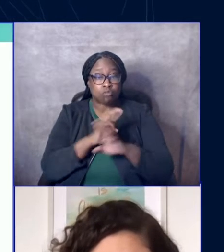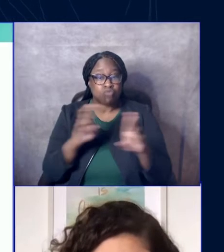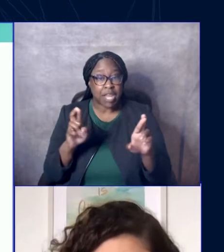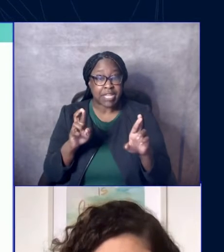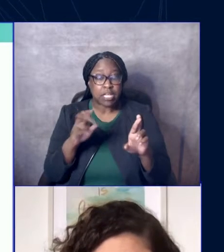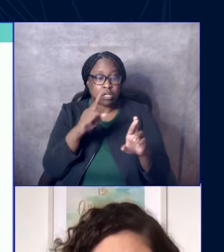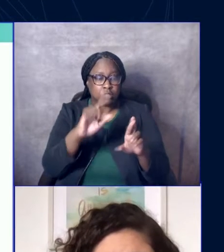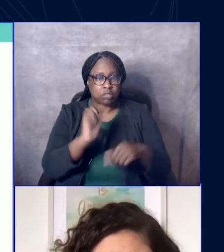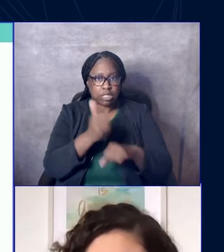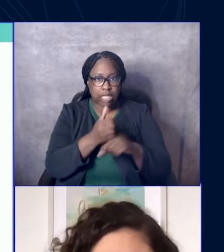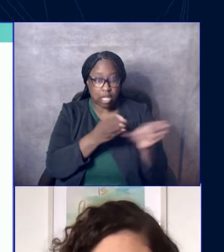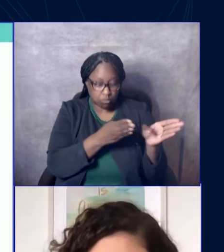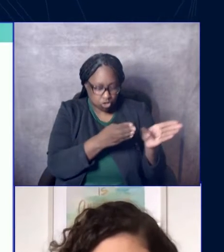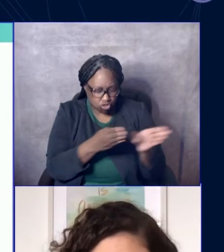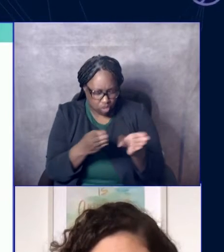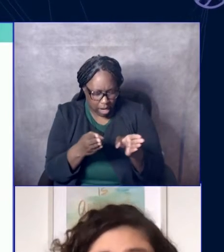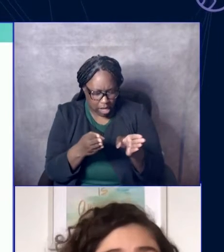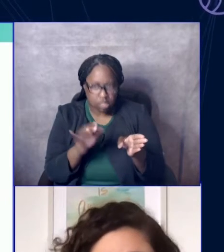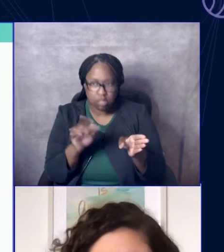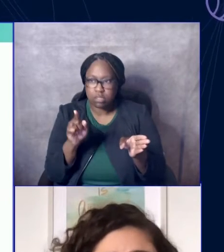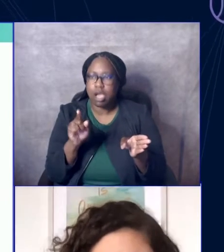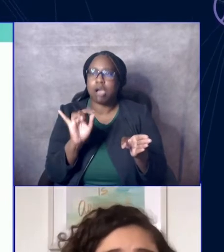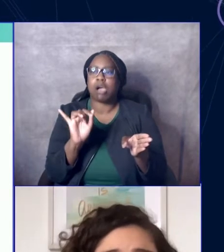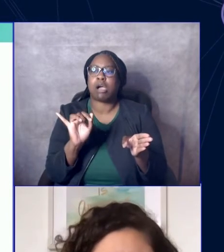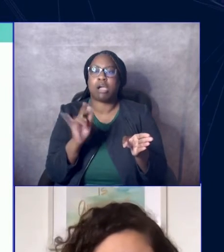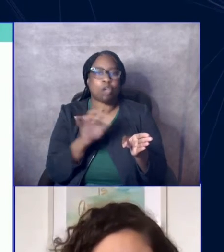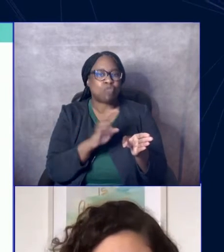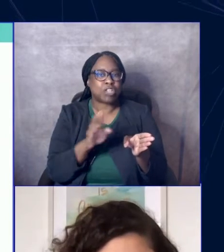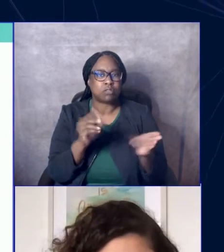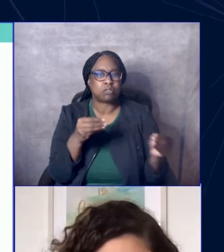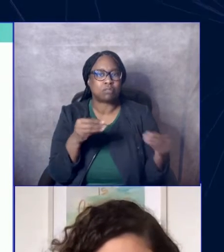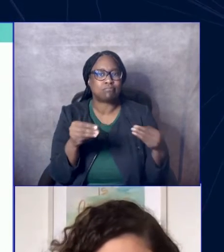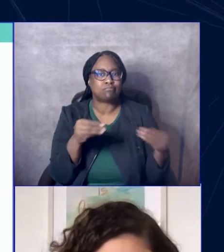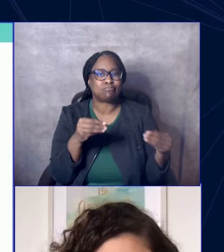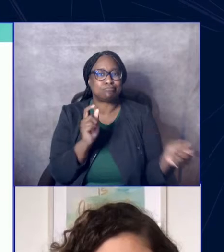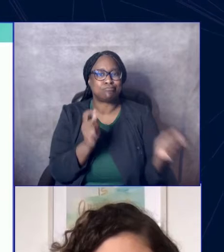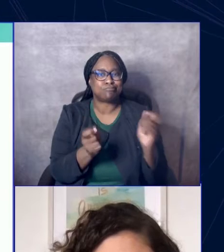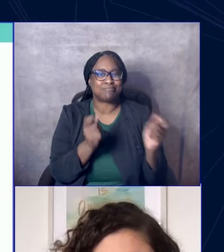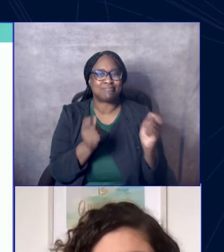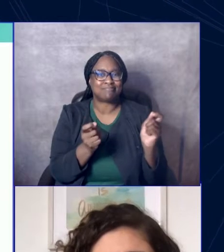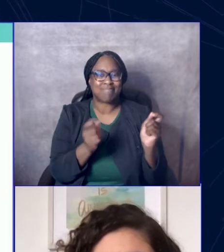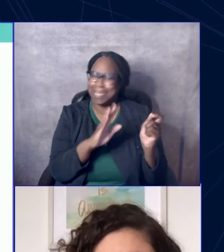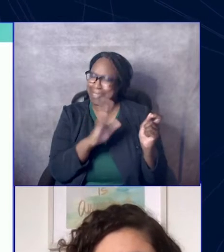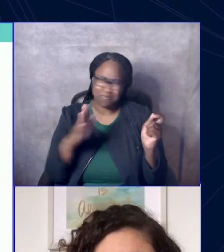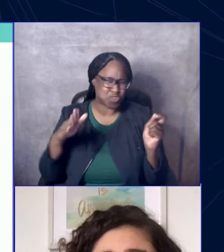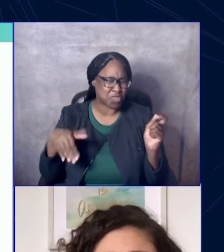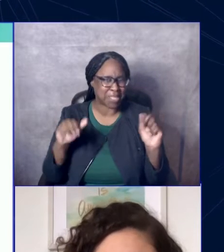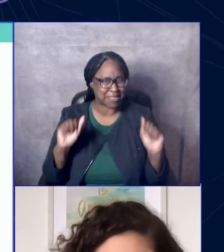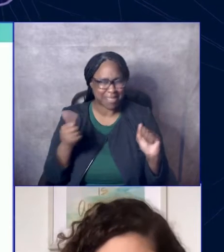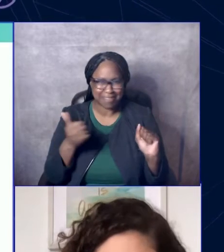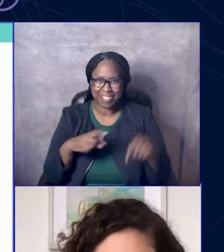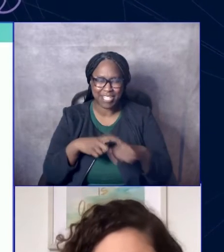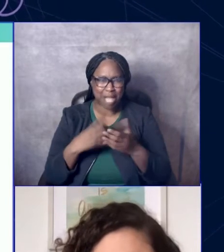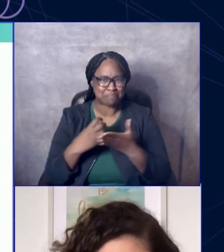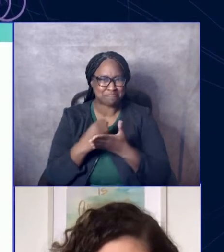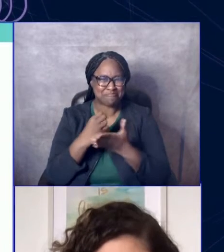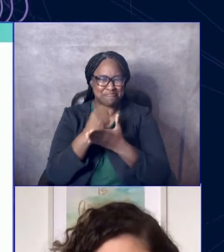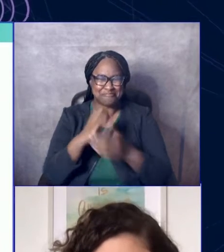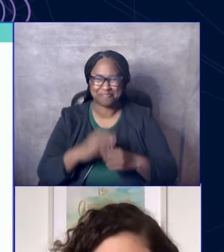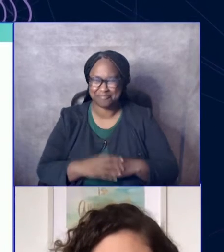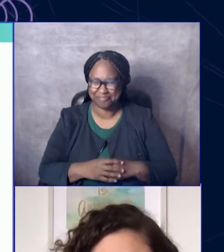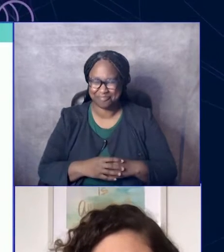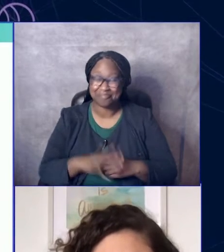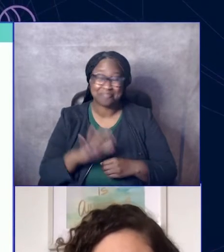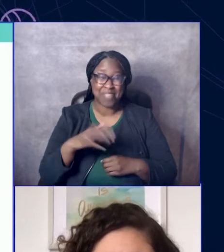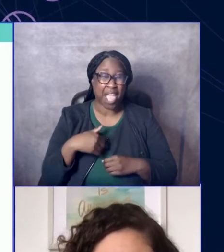your tactics, and your messaging. It's never too late to make those changes. And now I hope I'm not spoiling too many things for you,